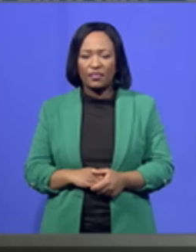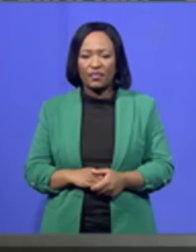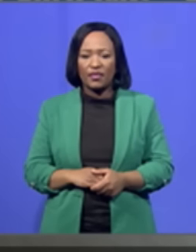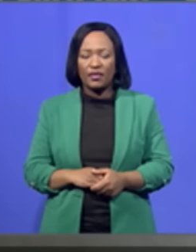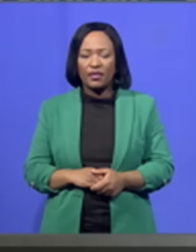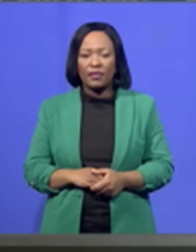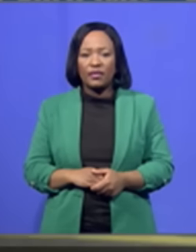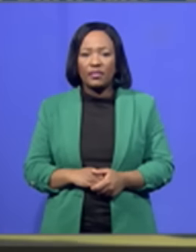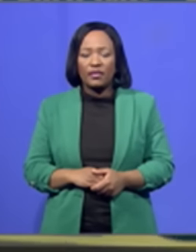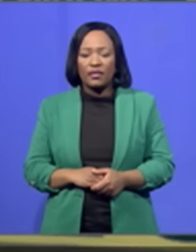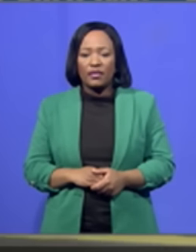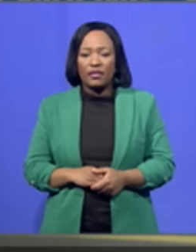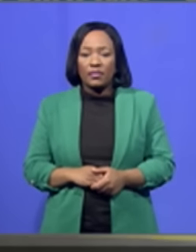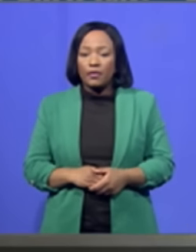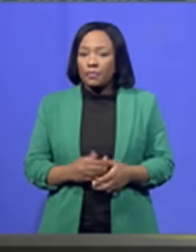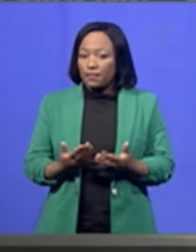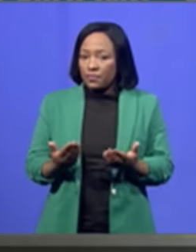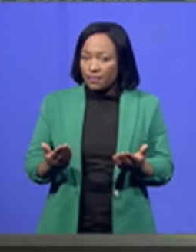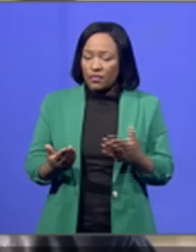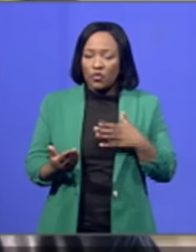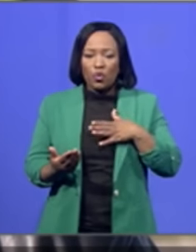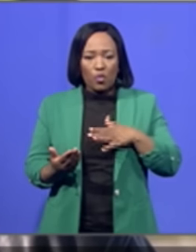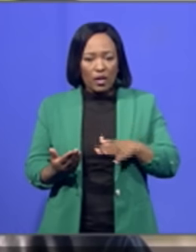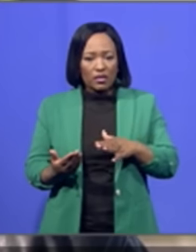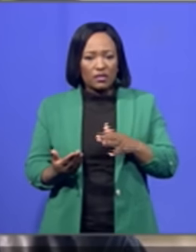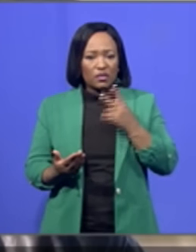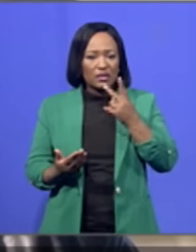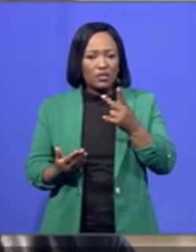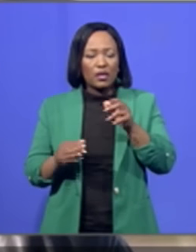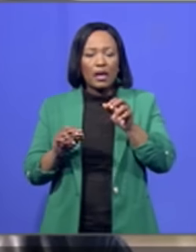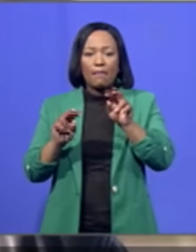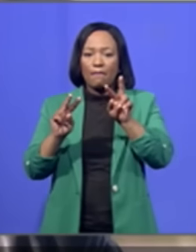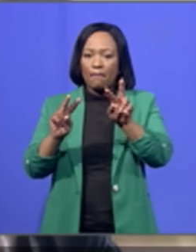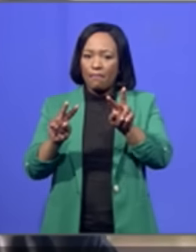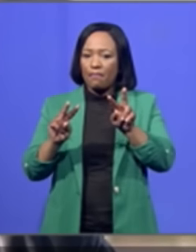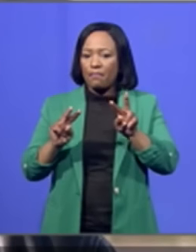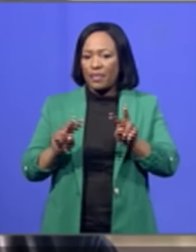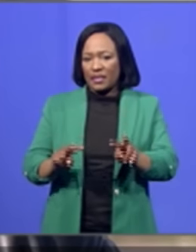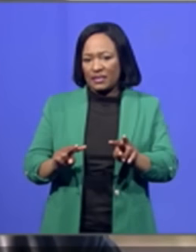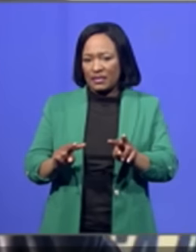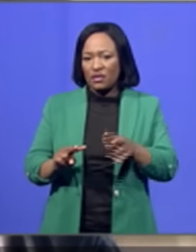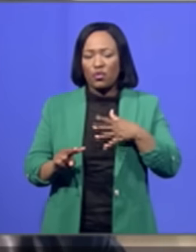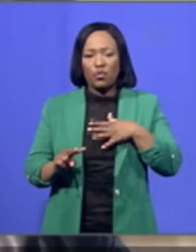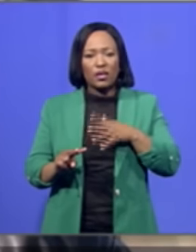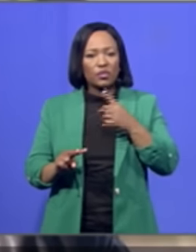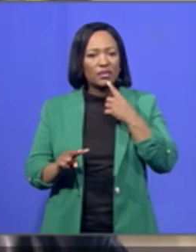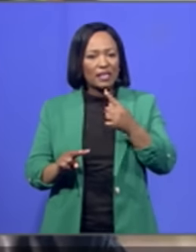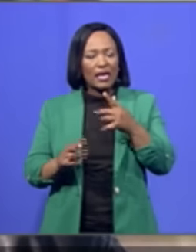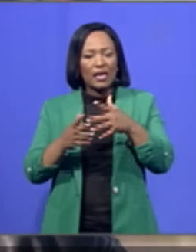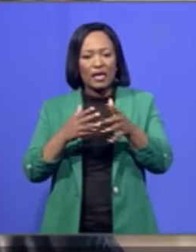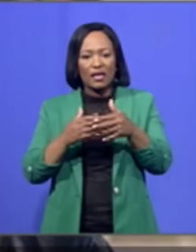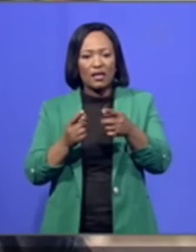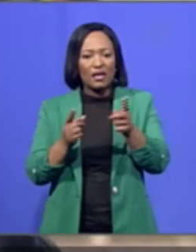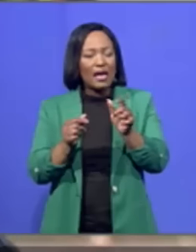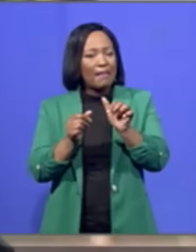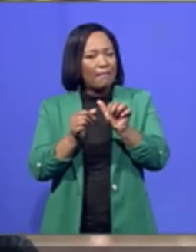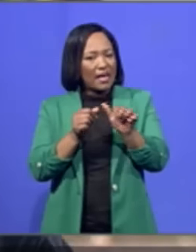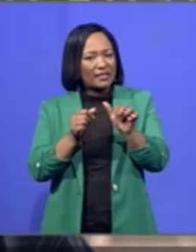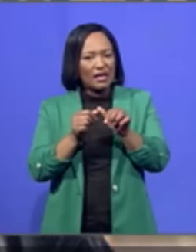What we want is peace, and we also want to say to anyone, it is better for us to sit